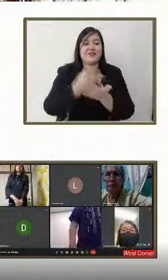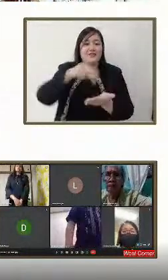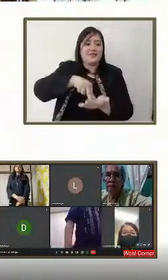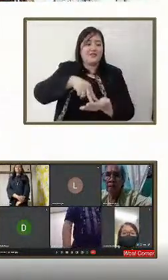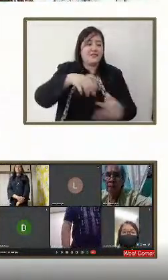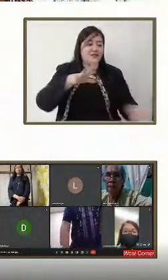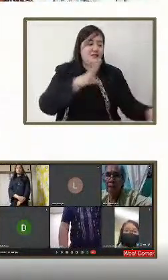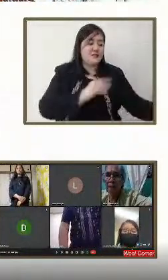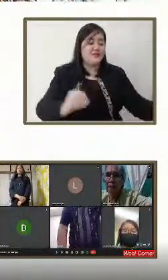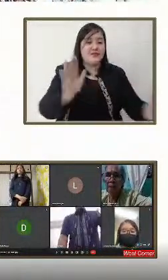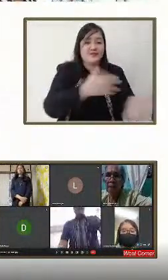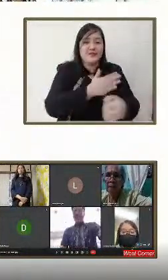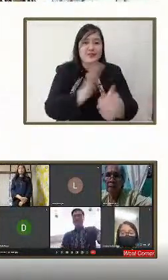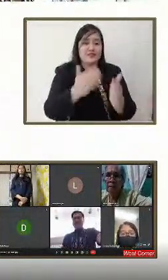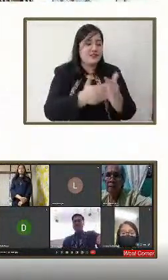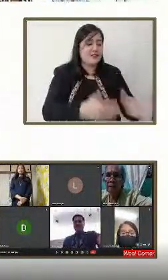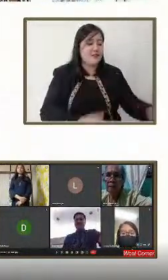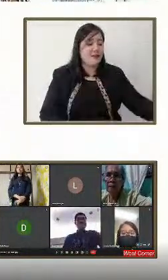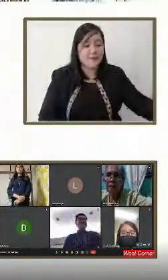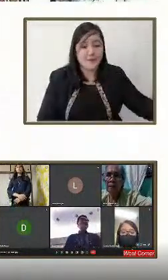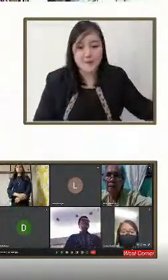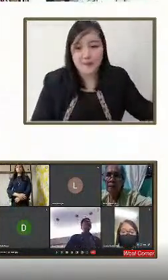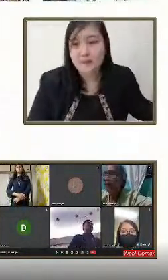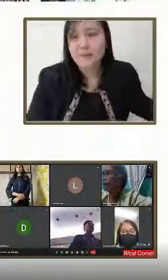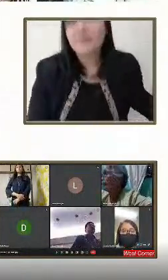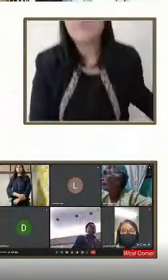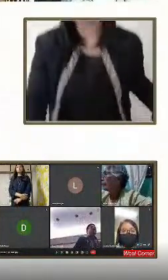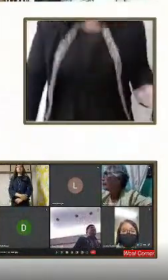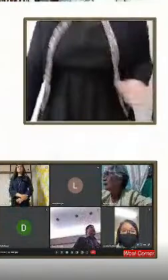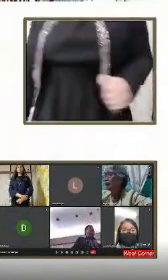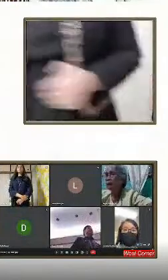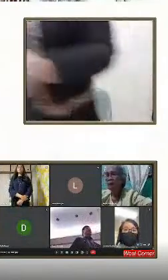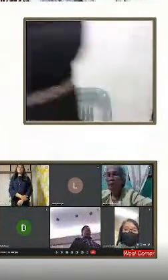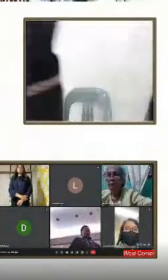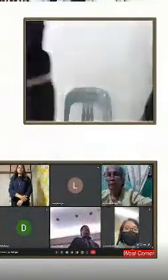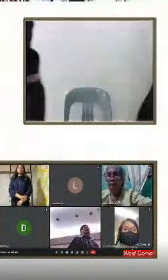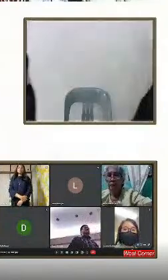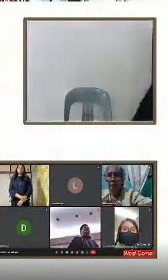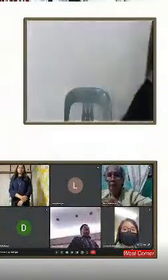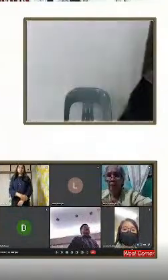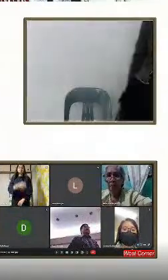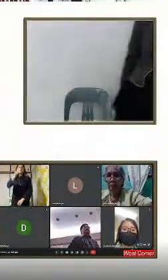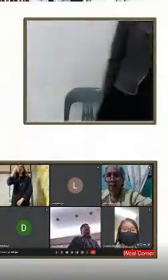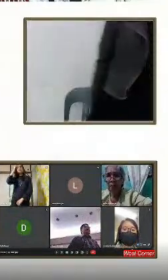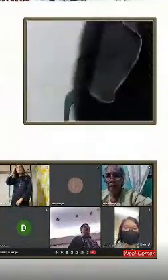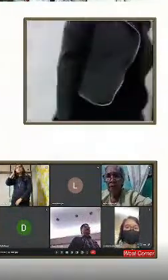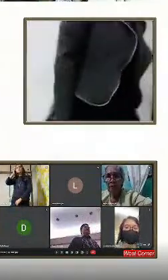And tayo po ay dadako sa awitan. Then well, we will recognize the first-time visitors.